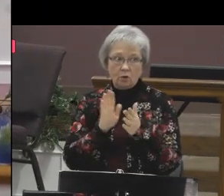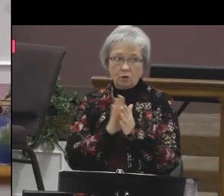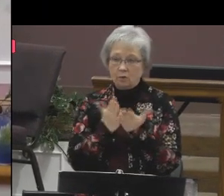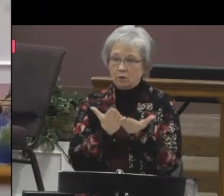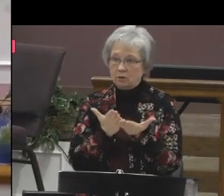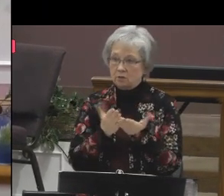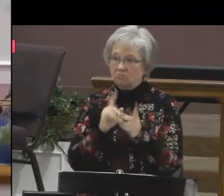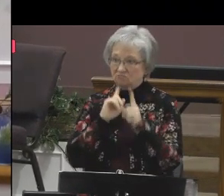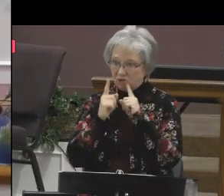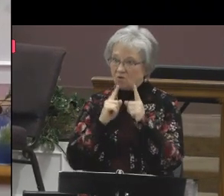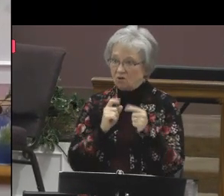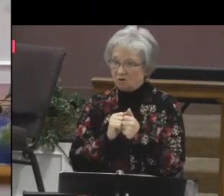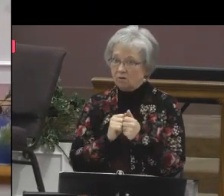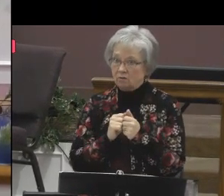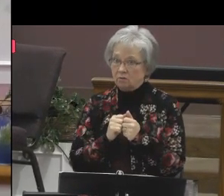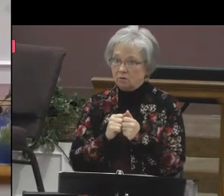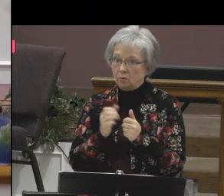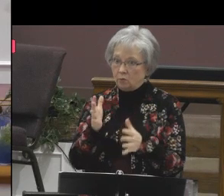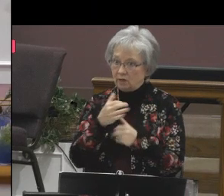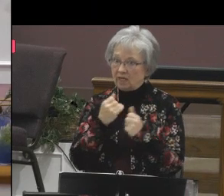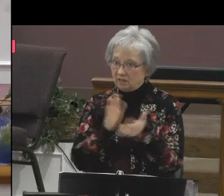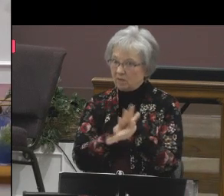Let me just say this.